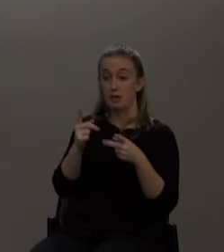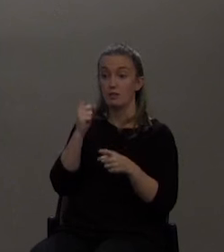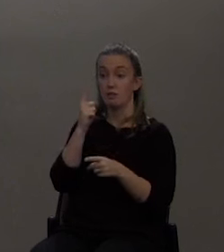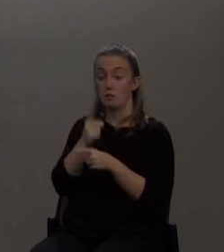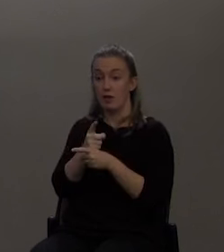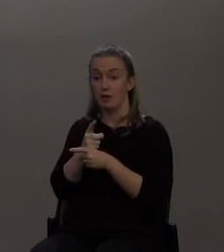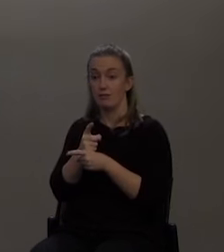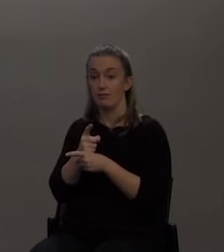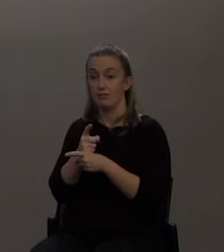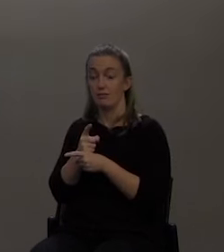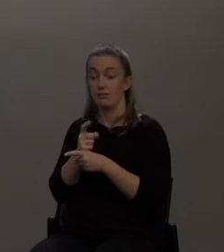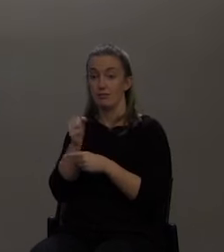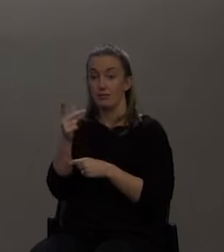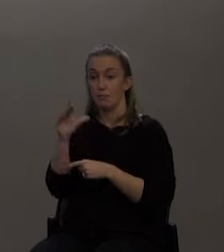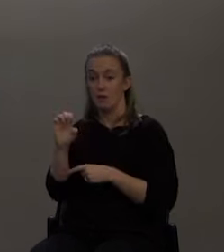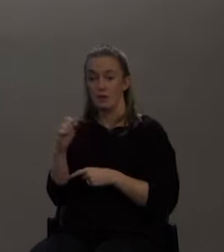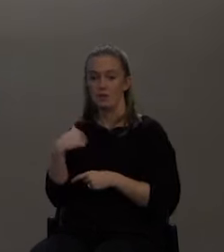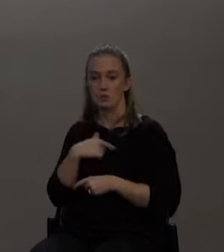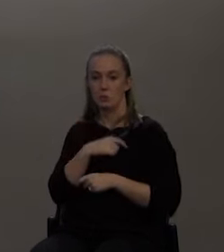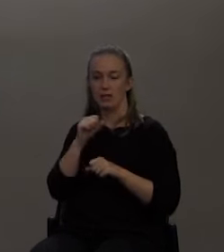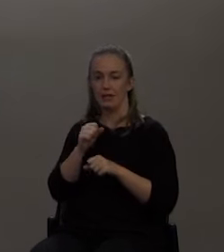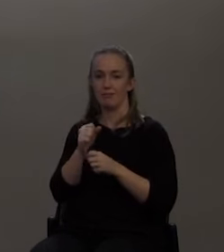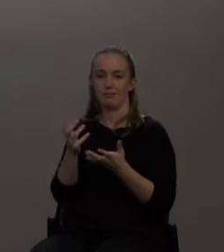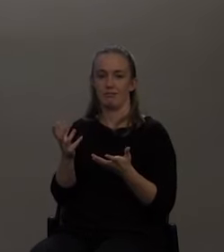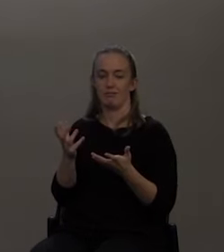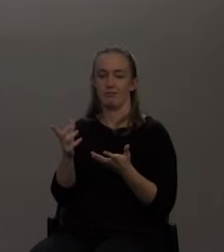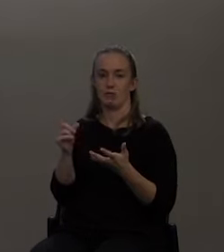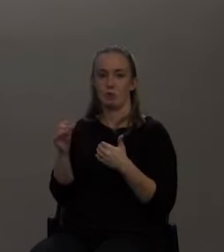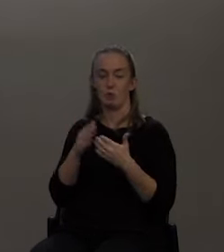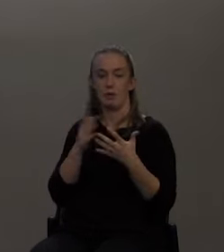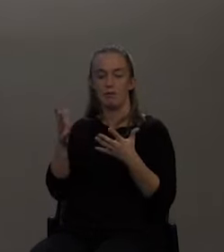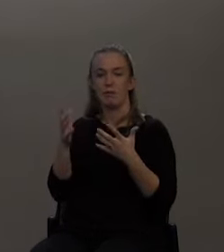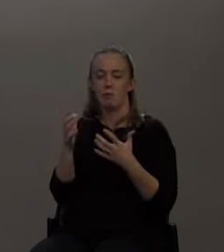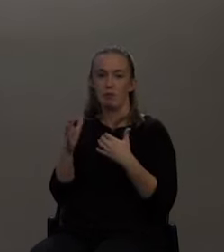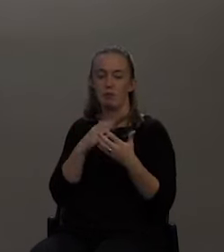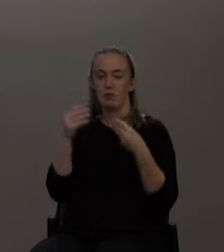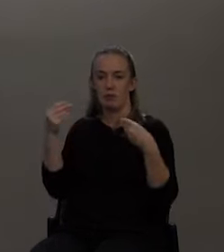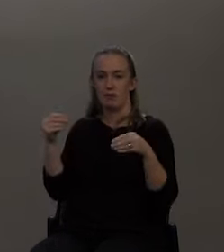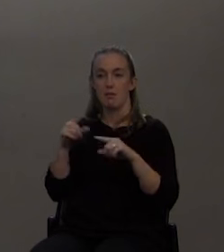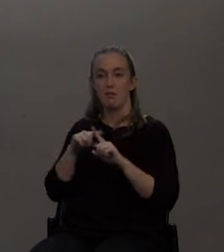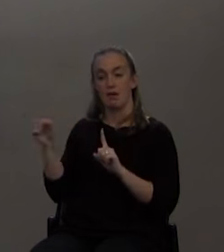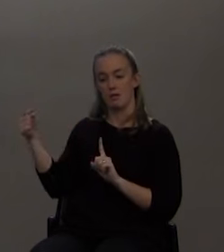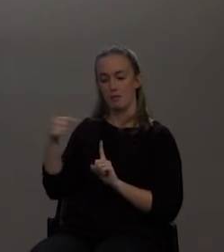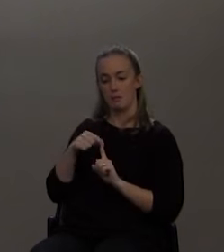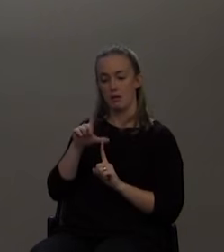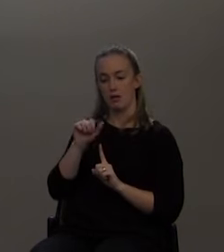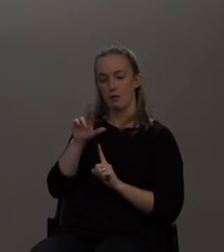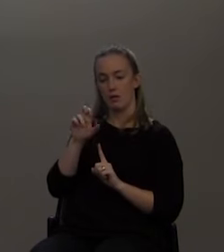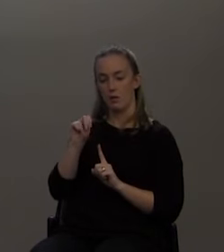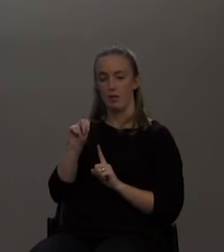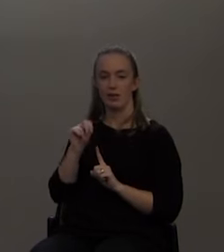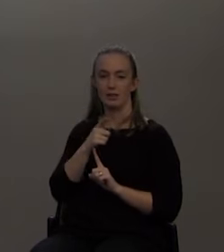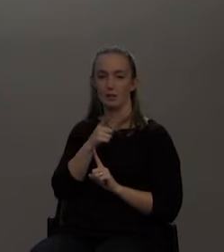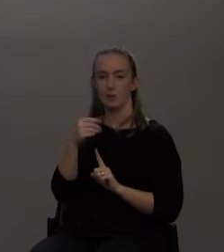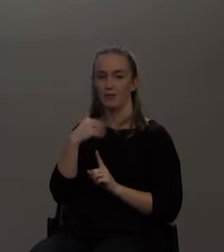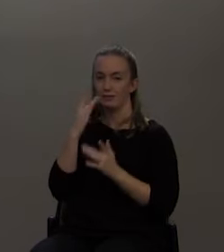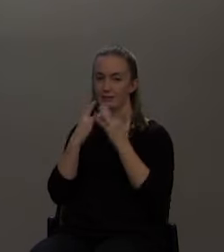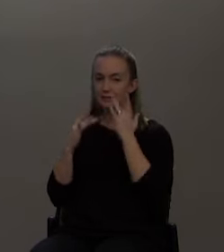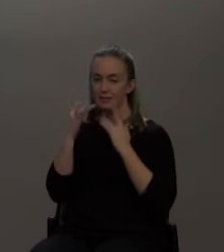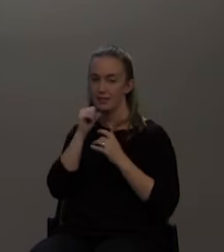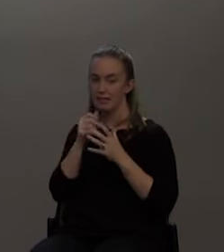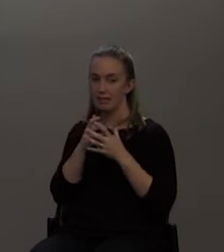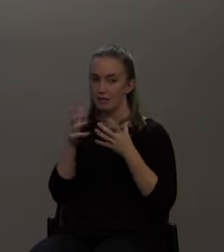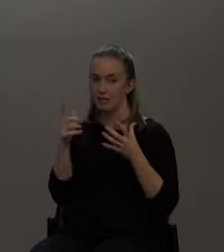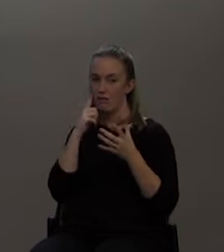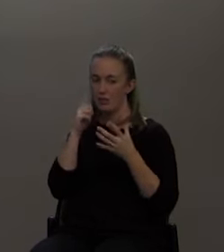location, we can transcend market. However, going back to Lauren's point, the fact that there's not a lot of it in any